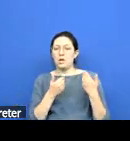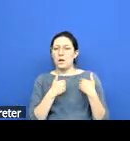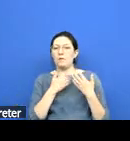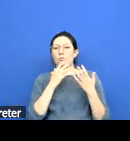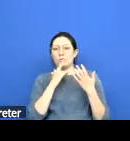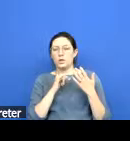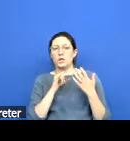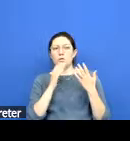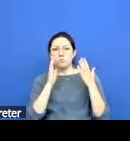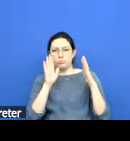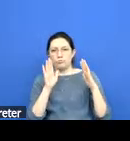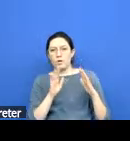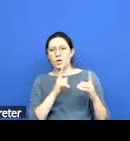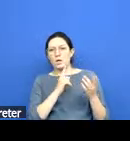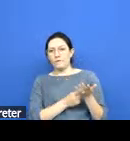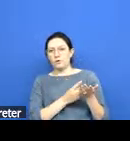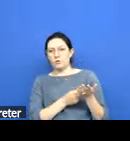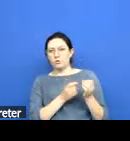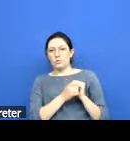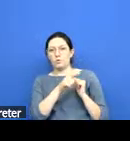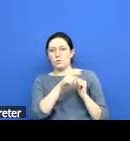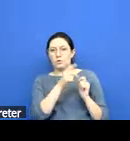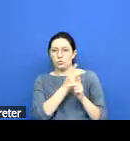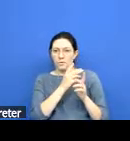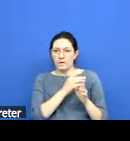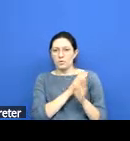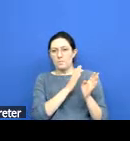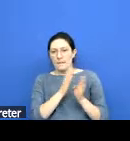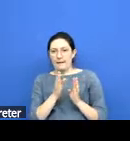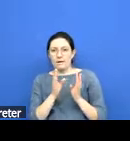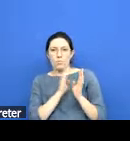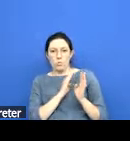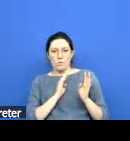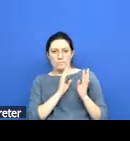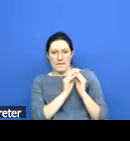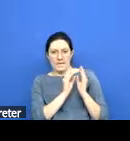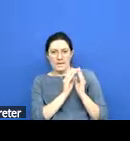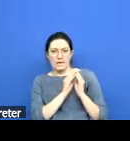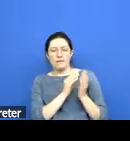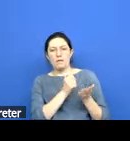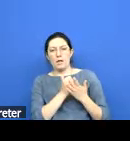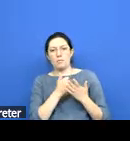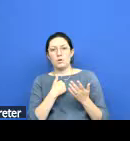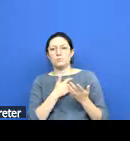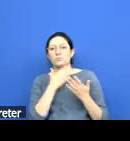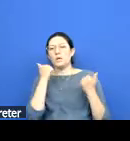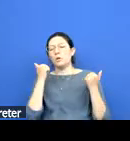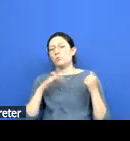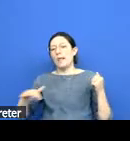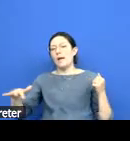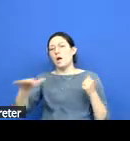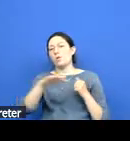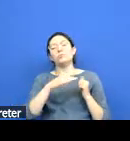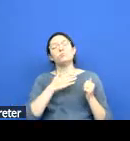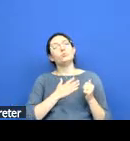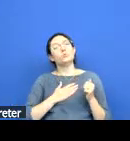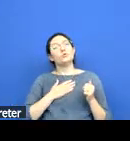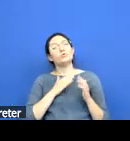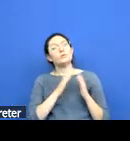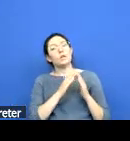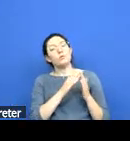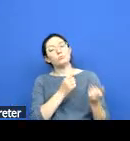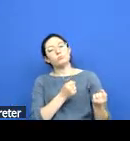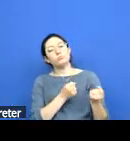good conversations and meetings that resulted in a better layout here. So appreciative of the town for